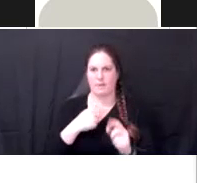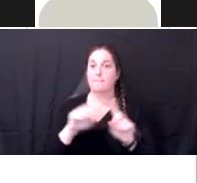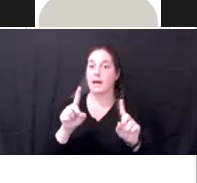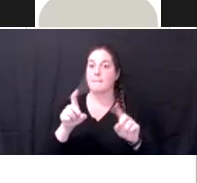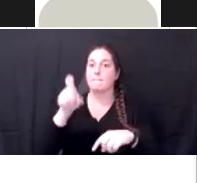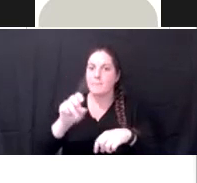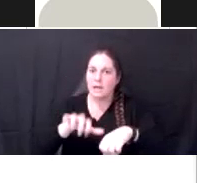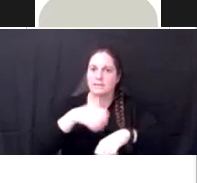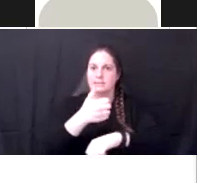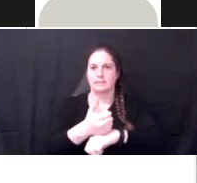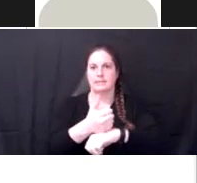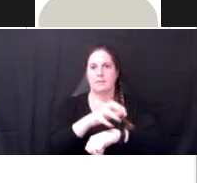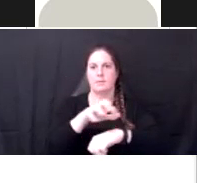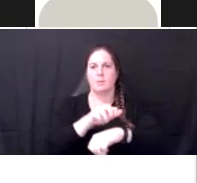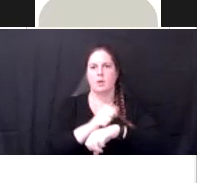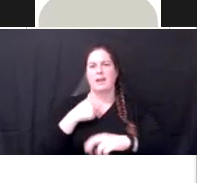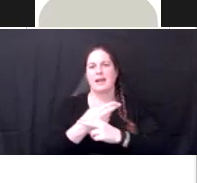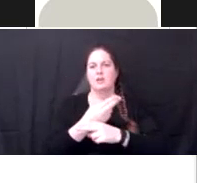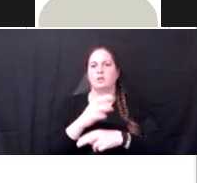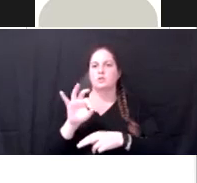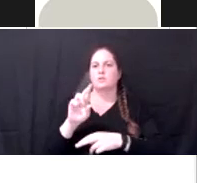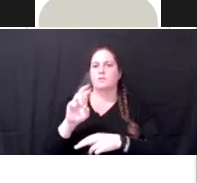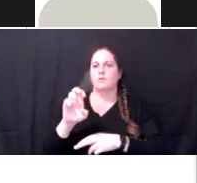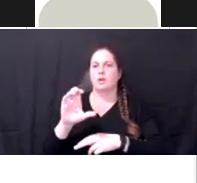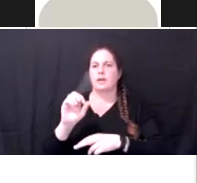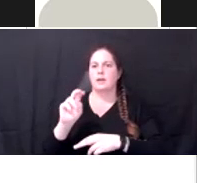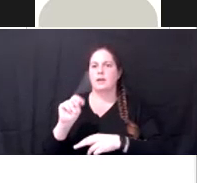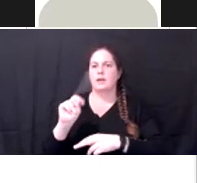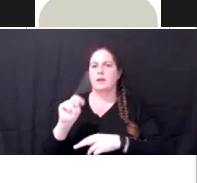use freeconferencecall.com to do my office hours meetings.